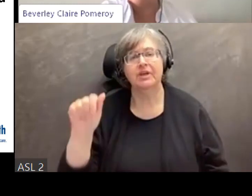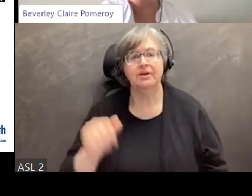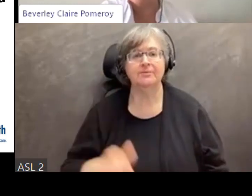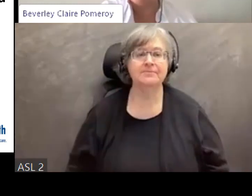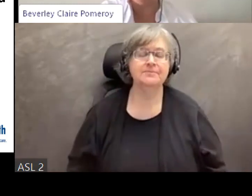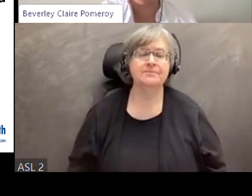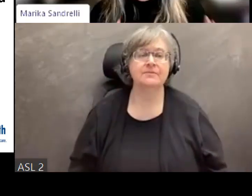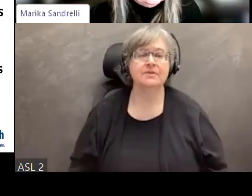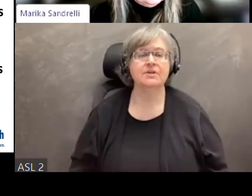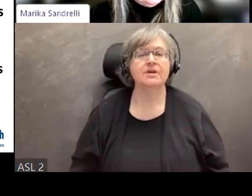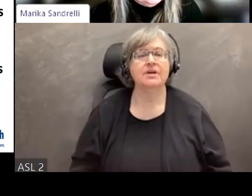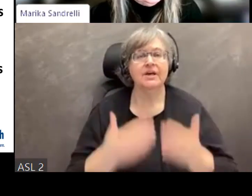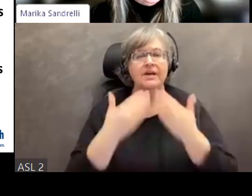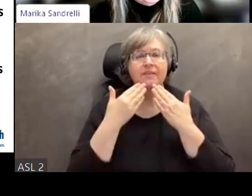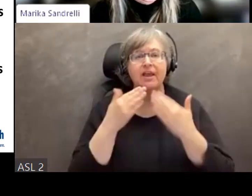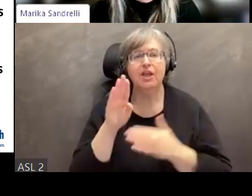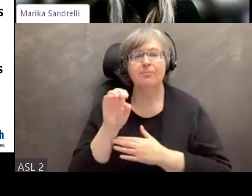slide.